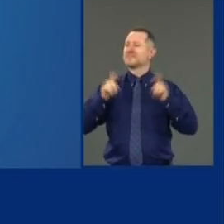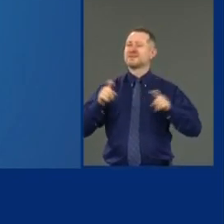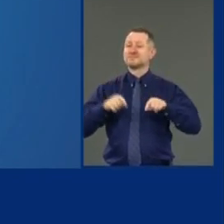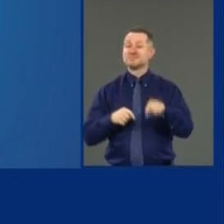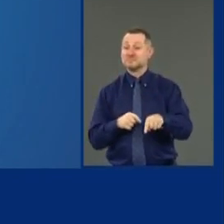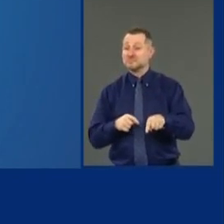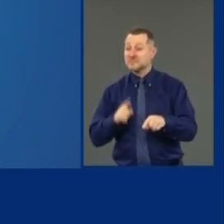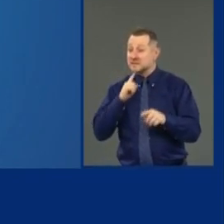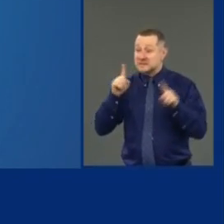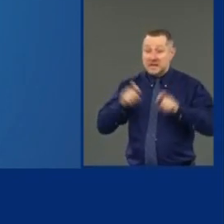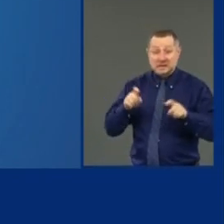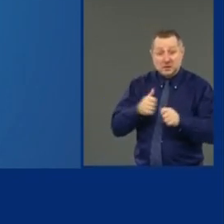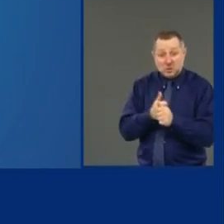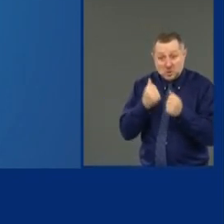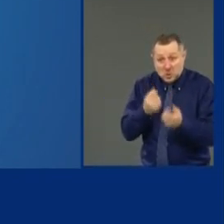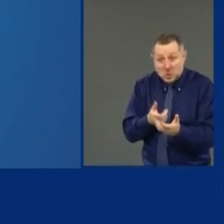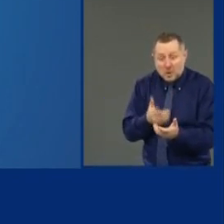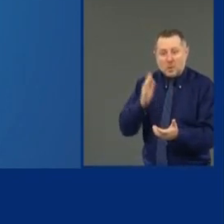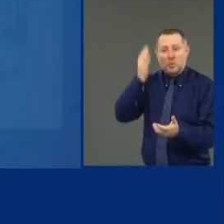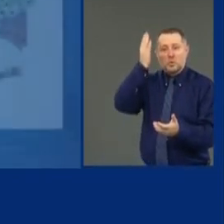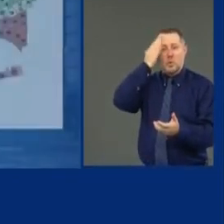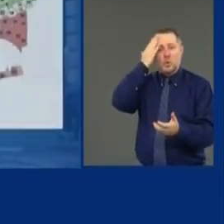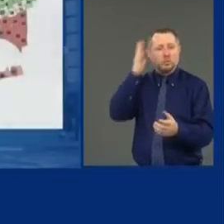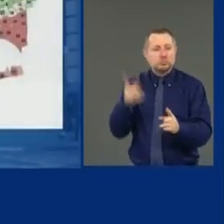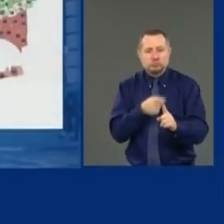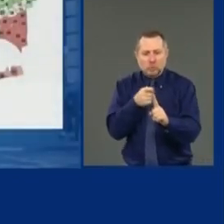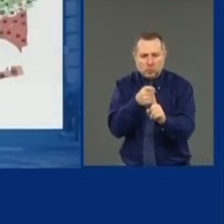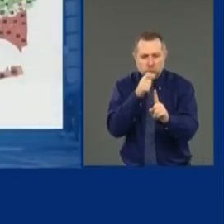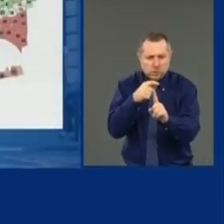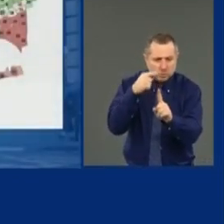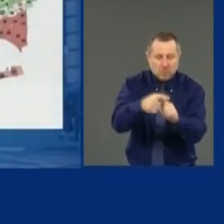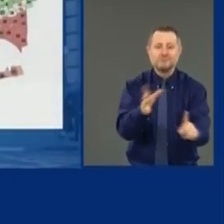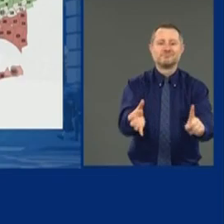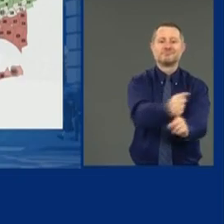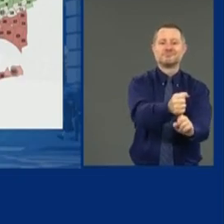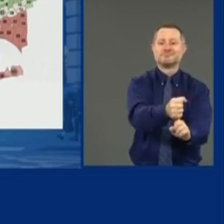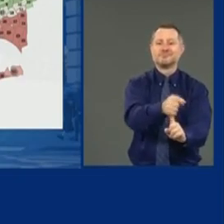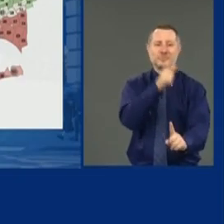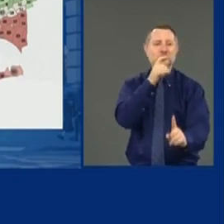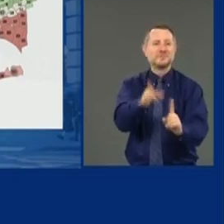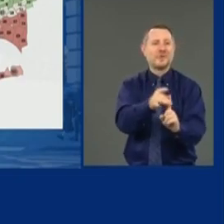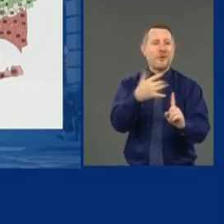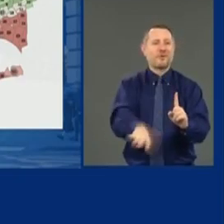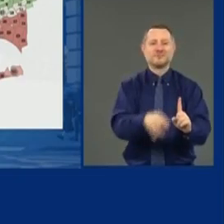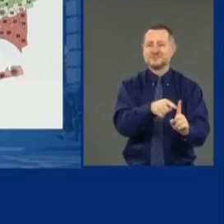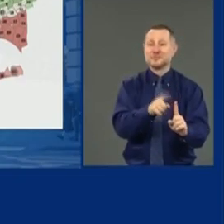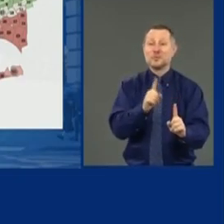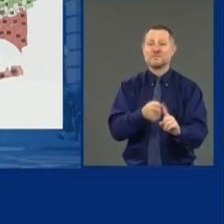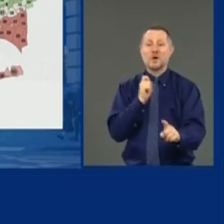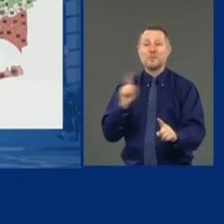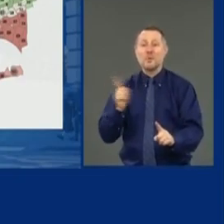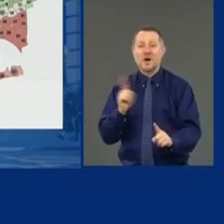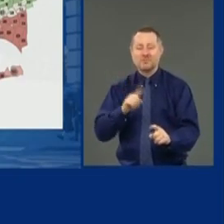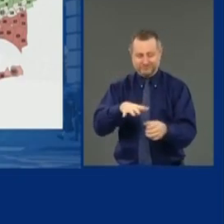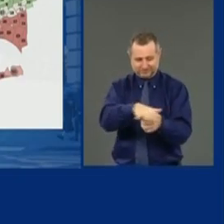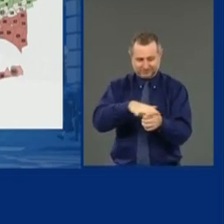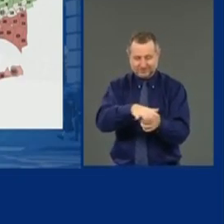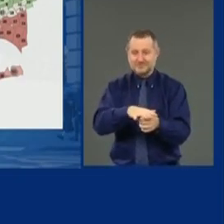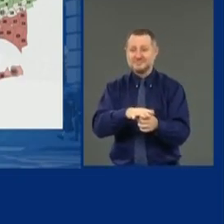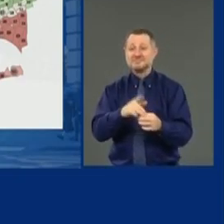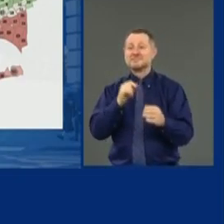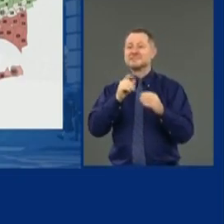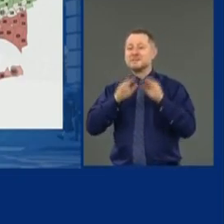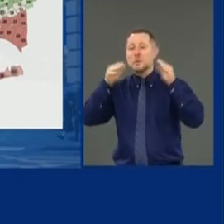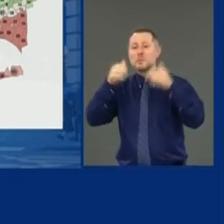people are getting sick and where those new cases are coming from. And you can look at that by neighborhood, by